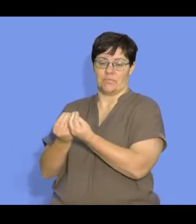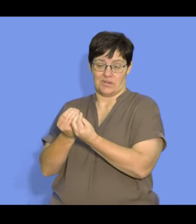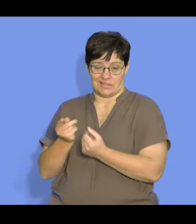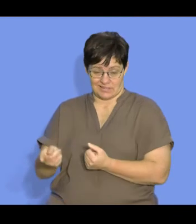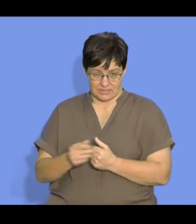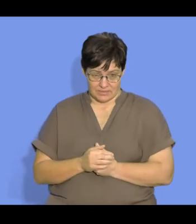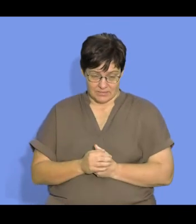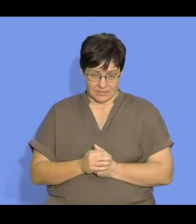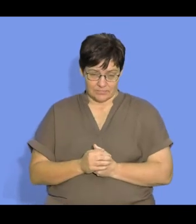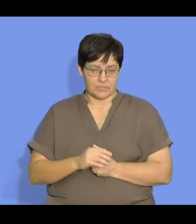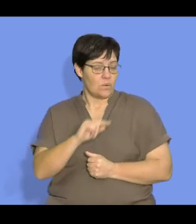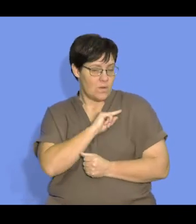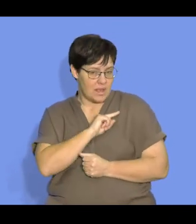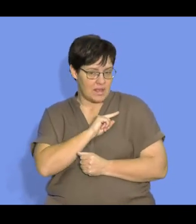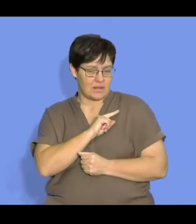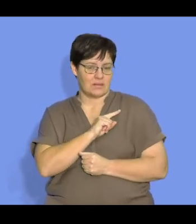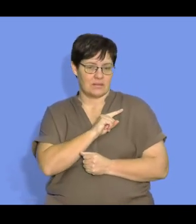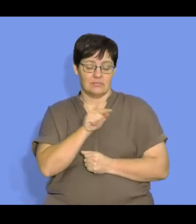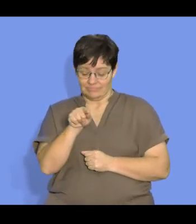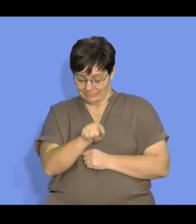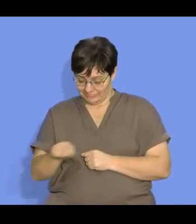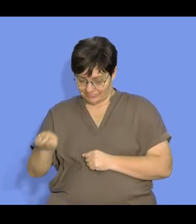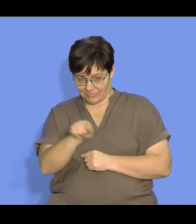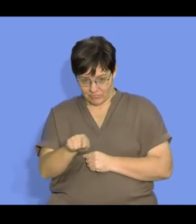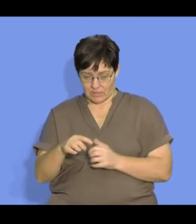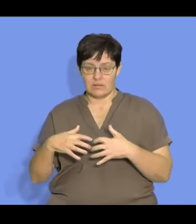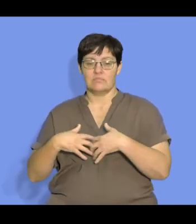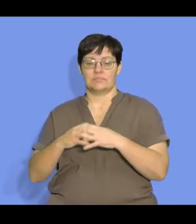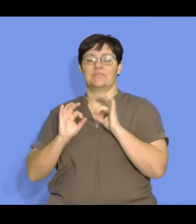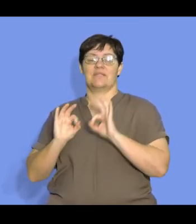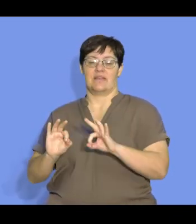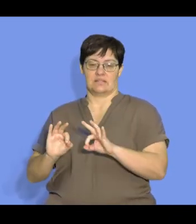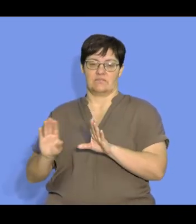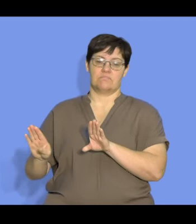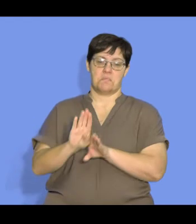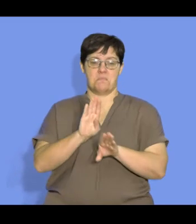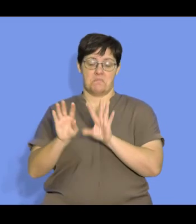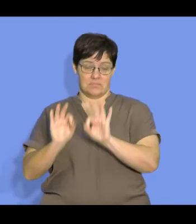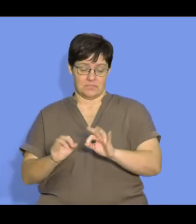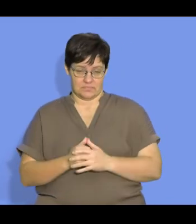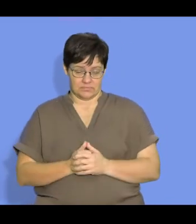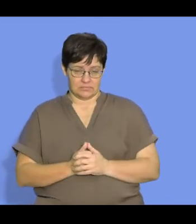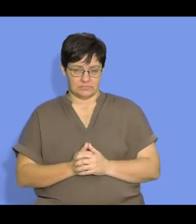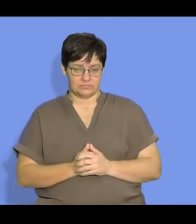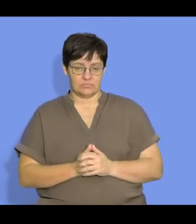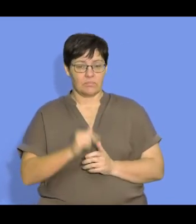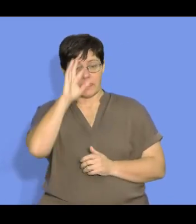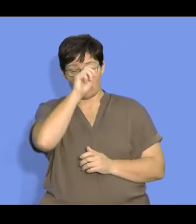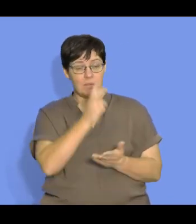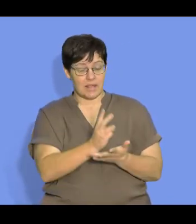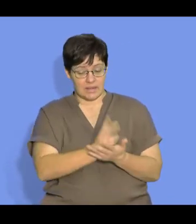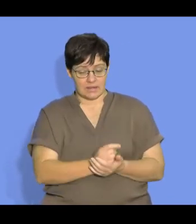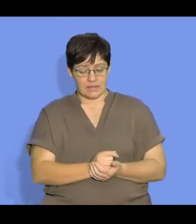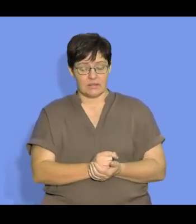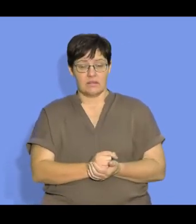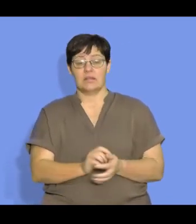form product because these particles form effective collisions. I just want to remind you again that